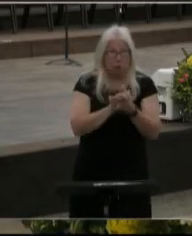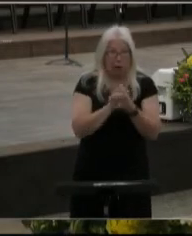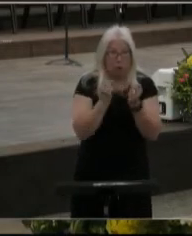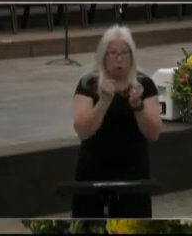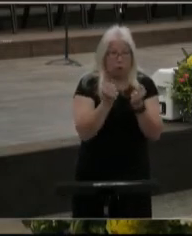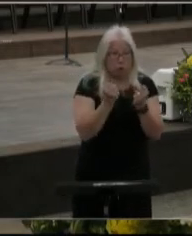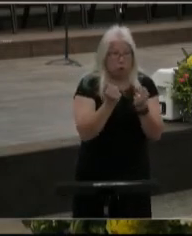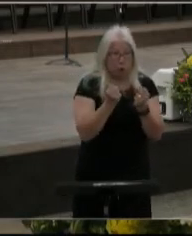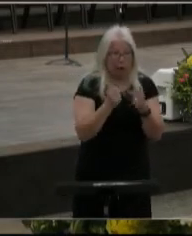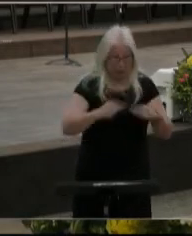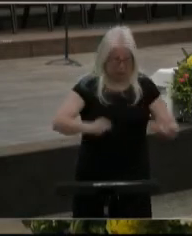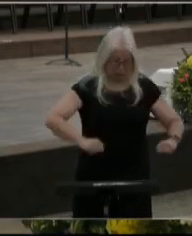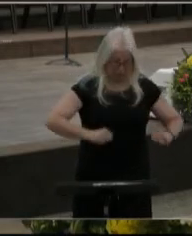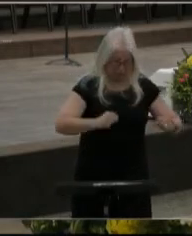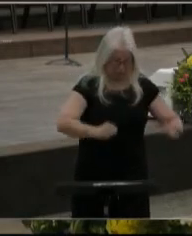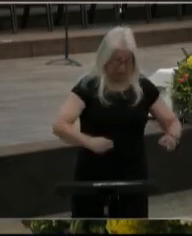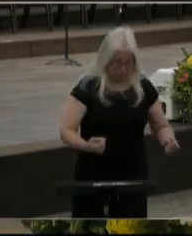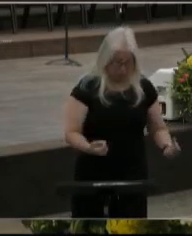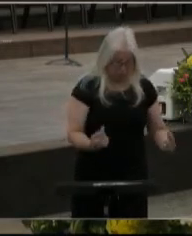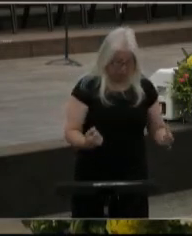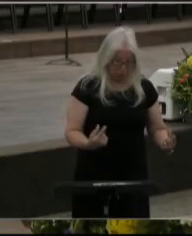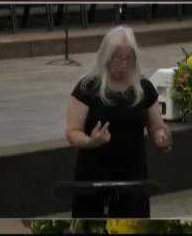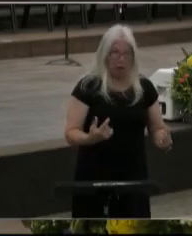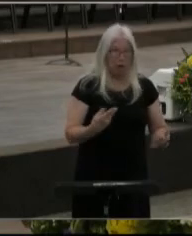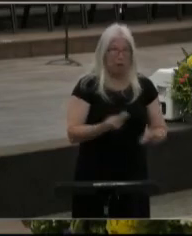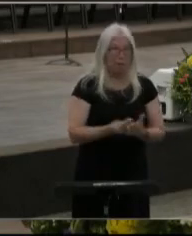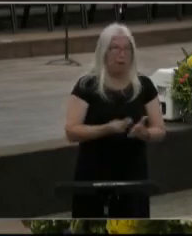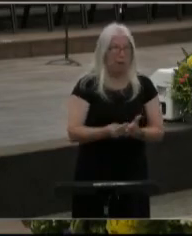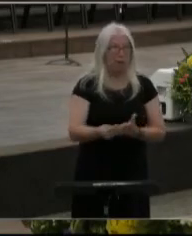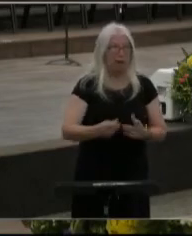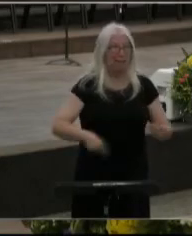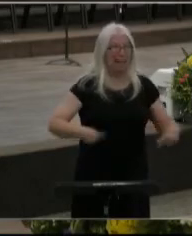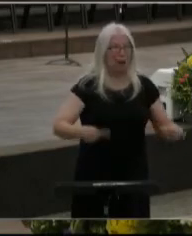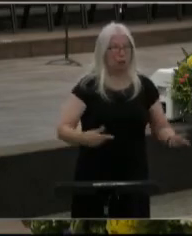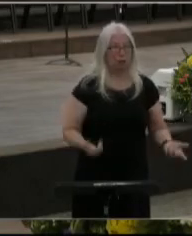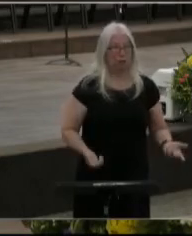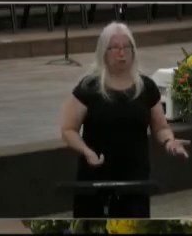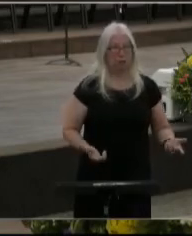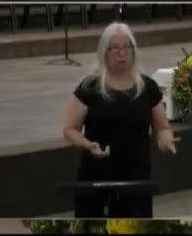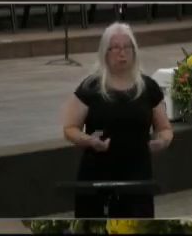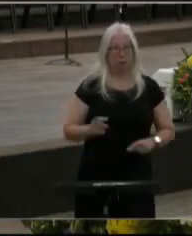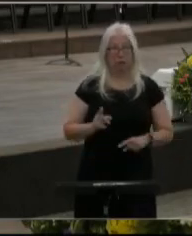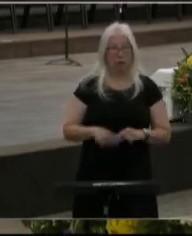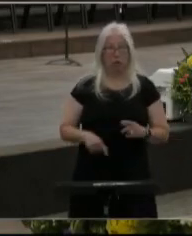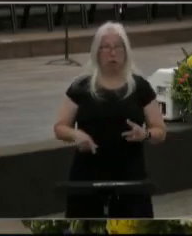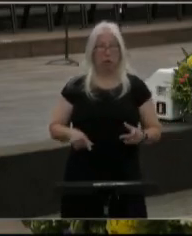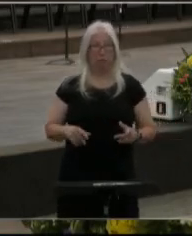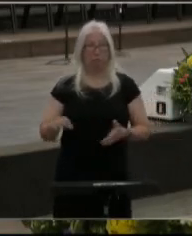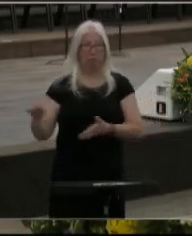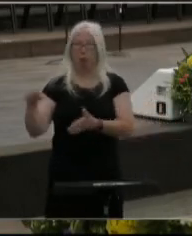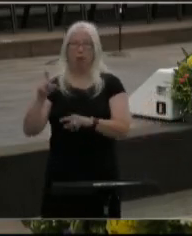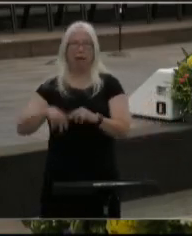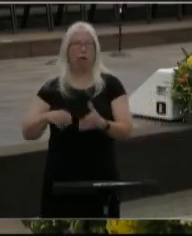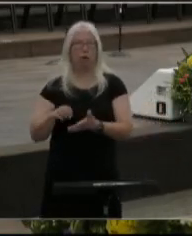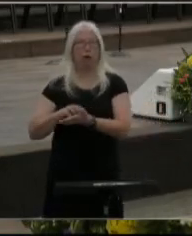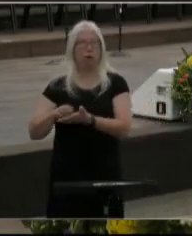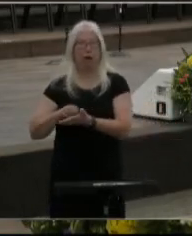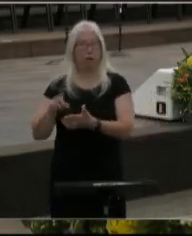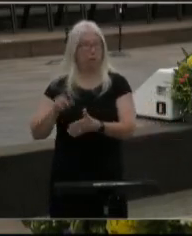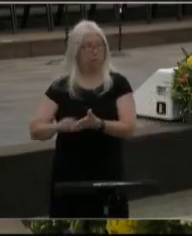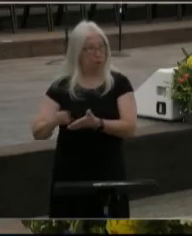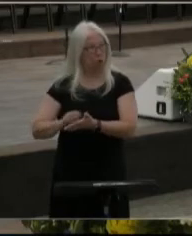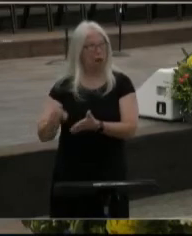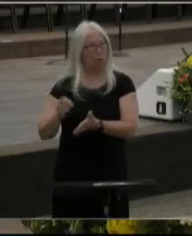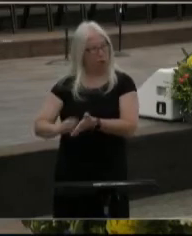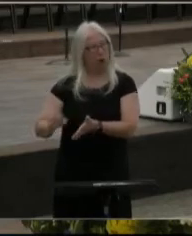on tires where the steel's coming through and you ain't got the money? You can't go and it's put on credit. No, you didn't have the money for it. You didn't put